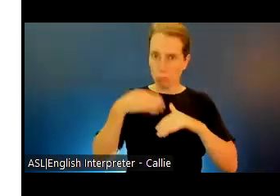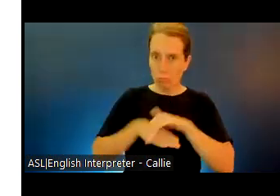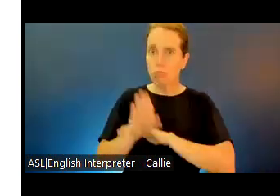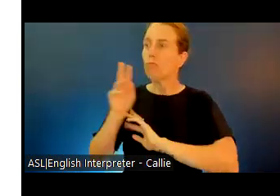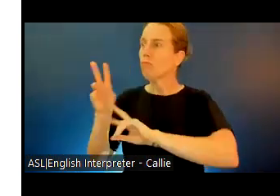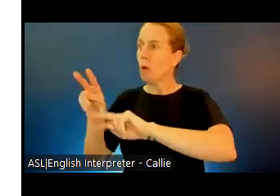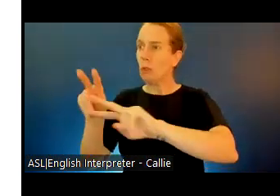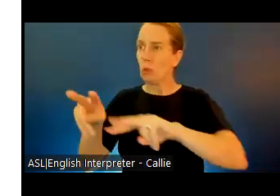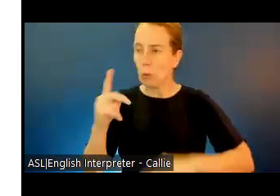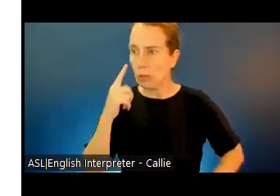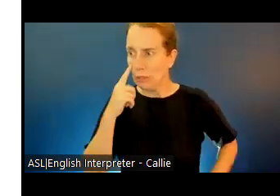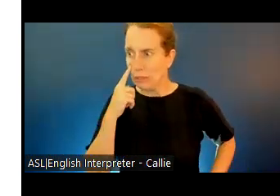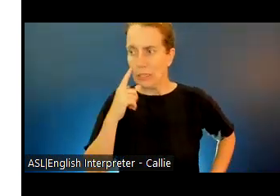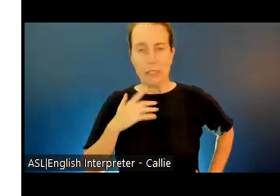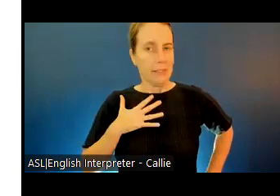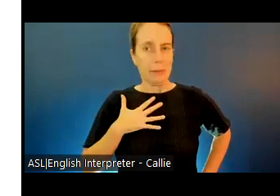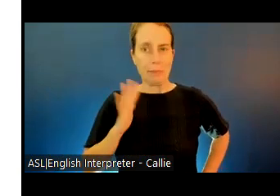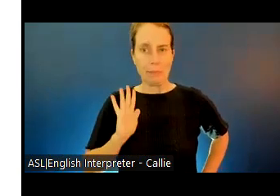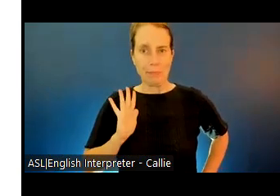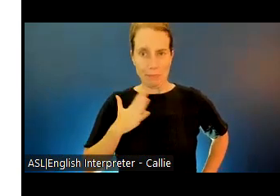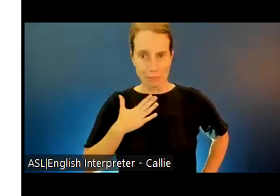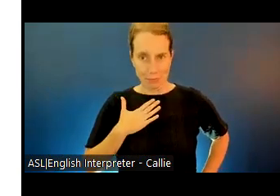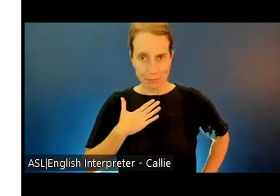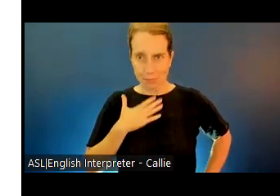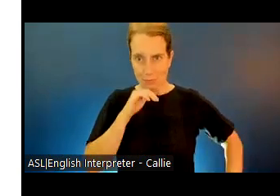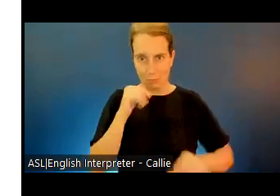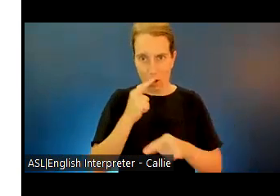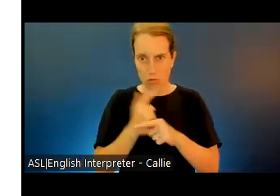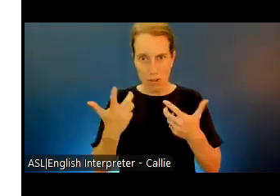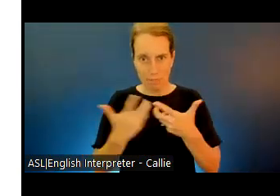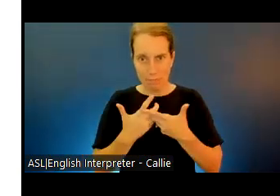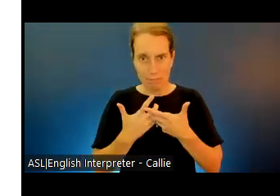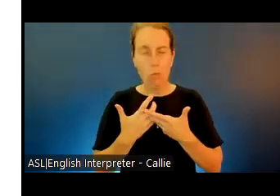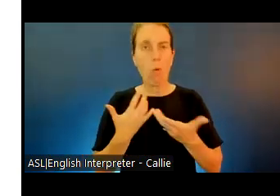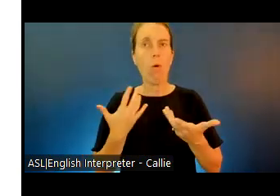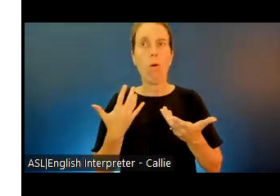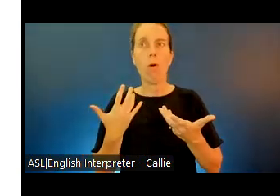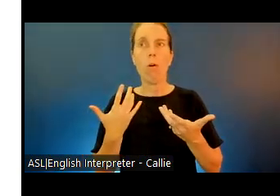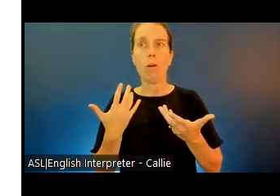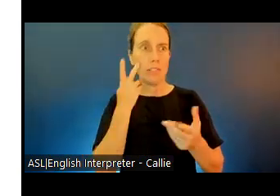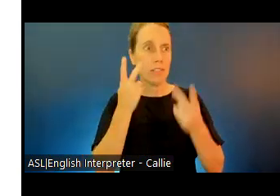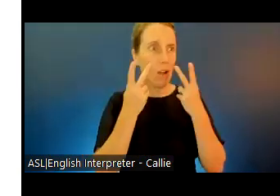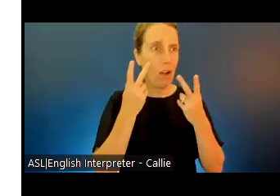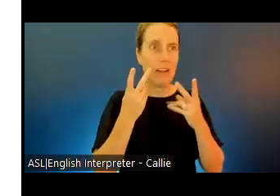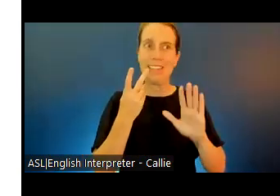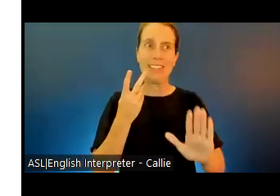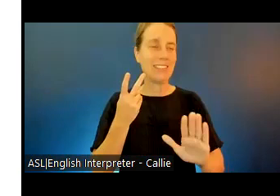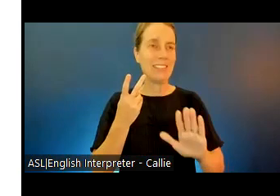don't believe that the facility has everything that you need to be able to live there safely. Those are reasons